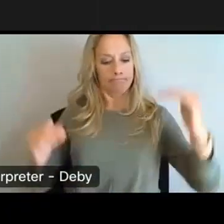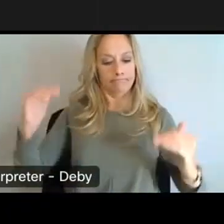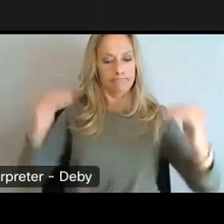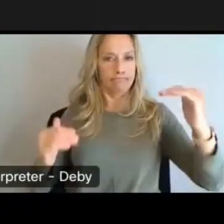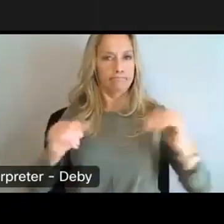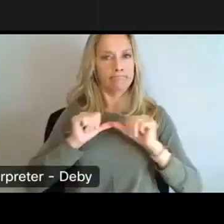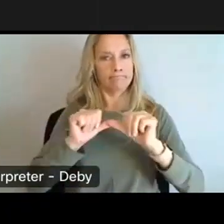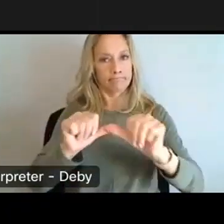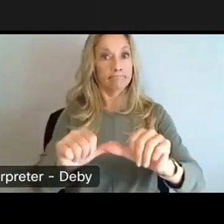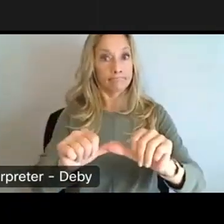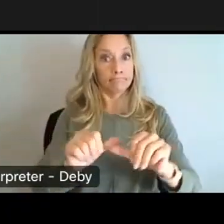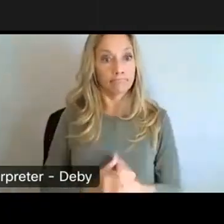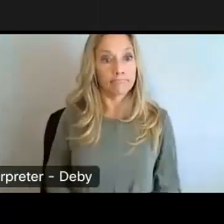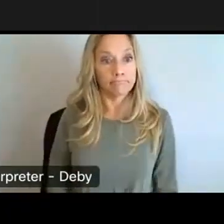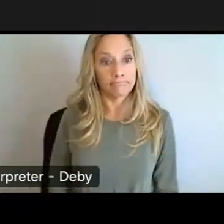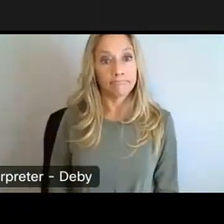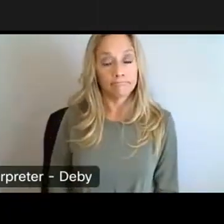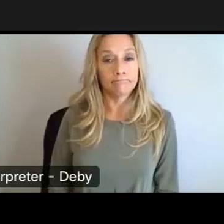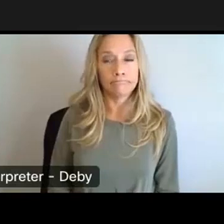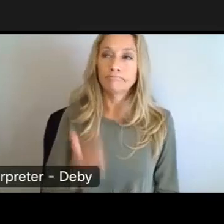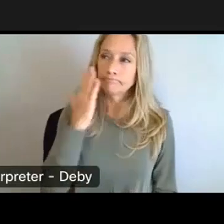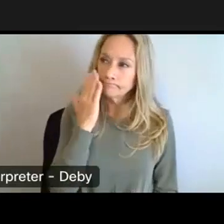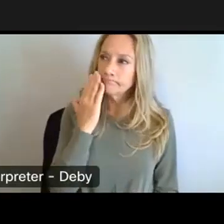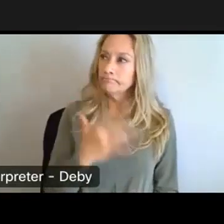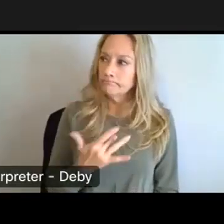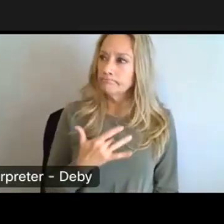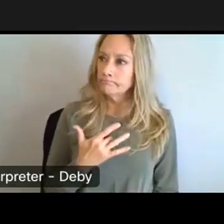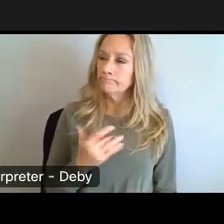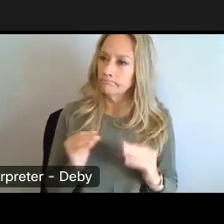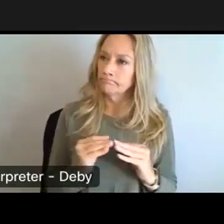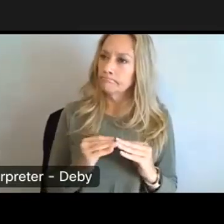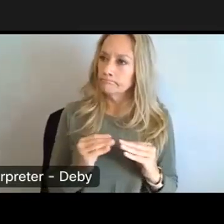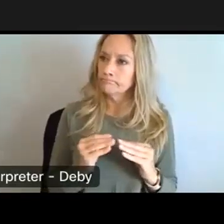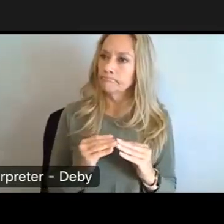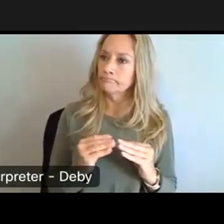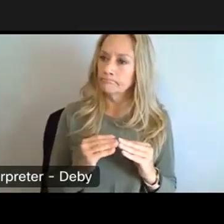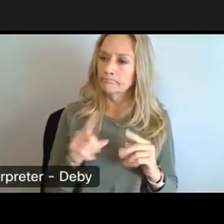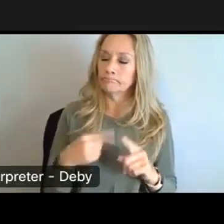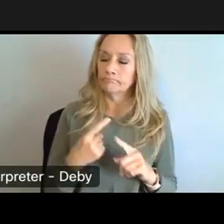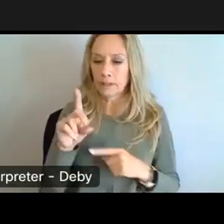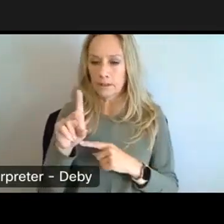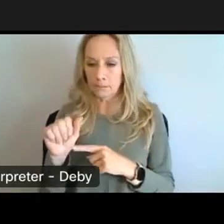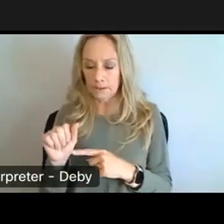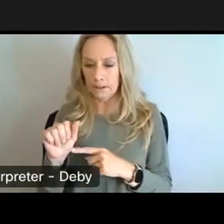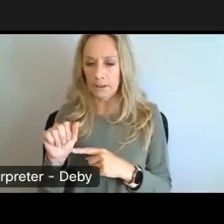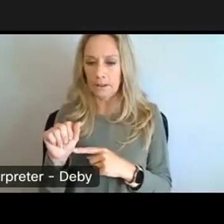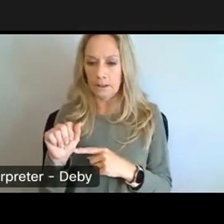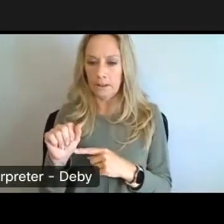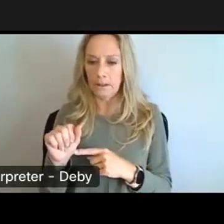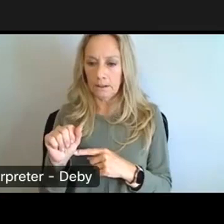Uh, I know there's probably more things on the disability side of things,